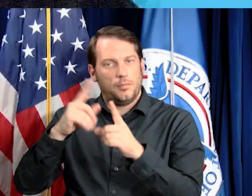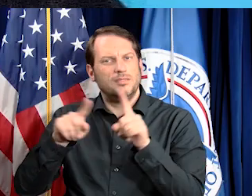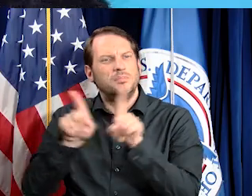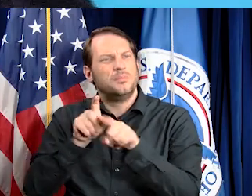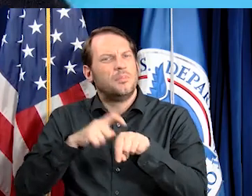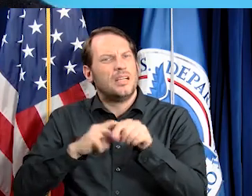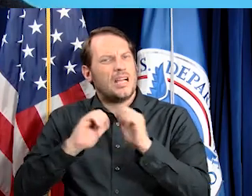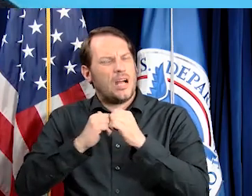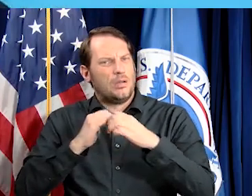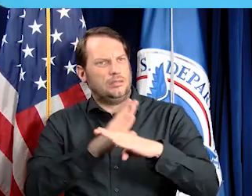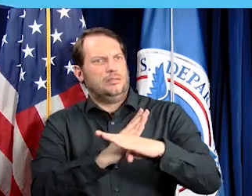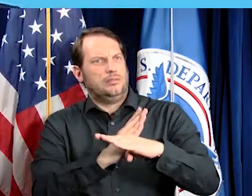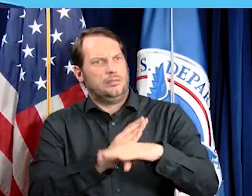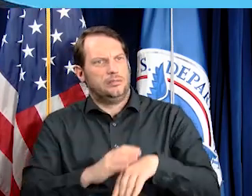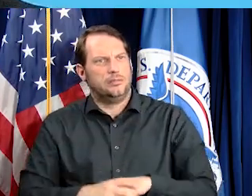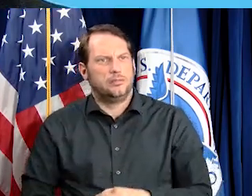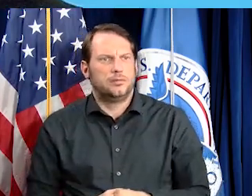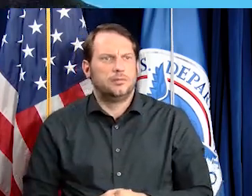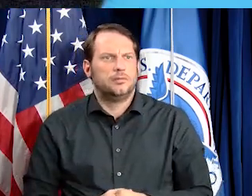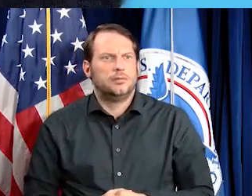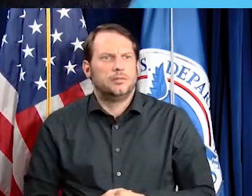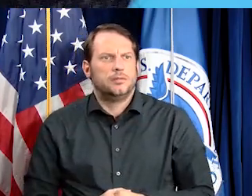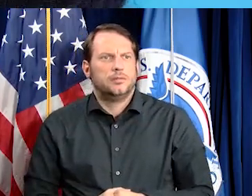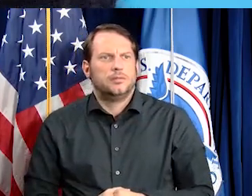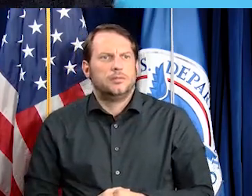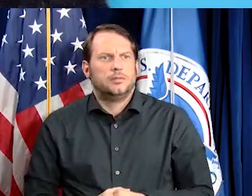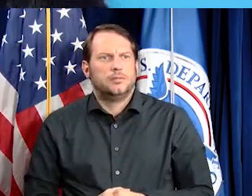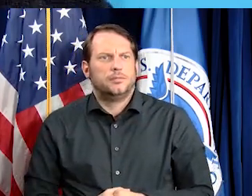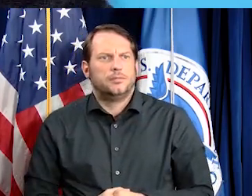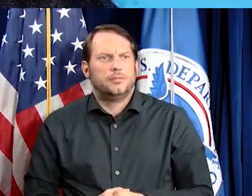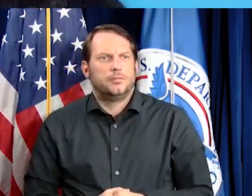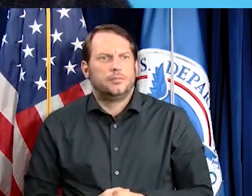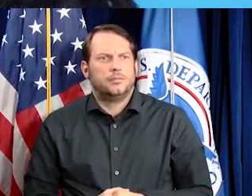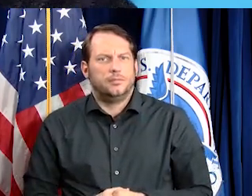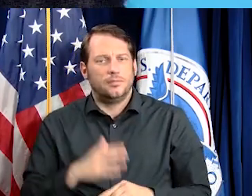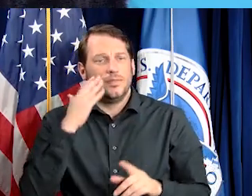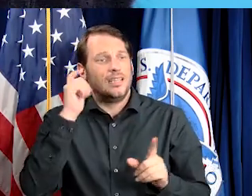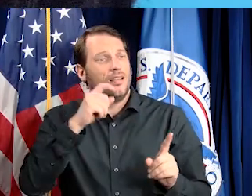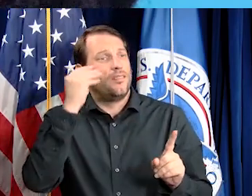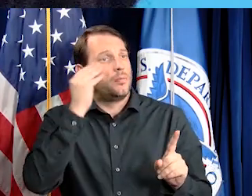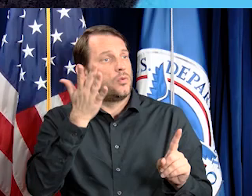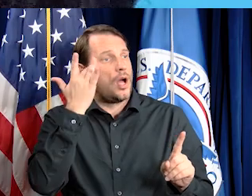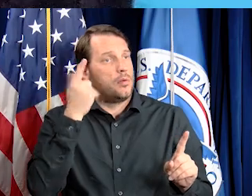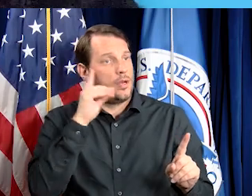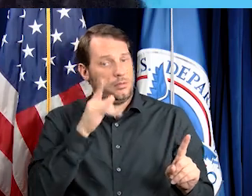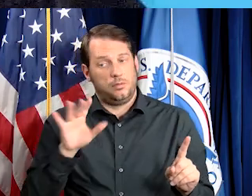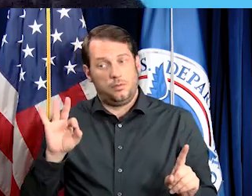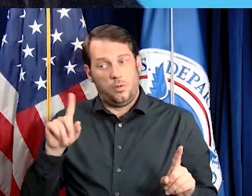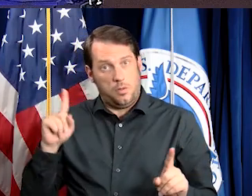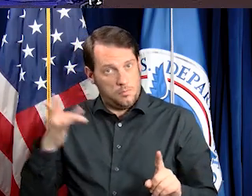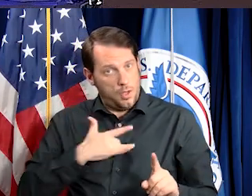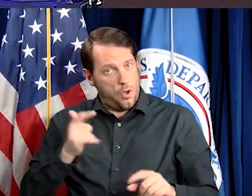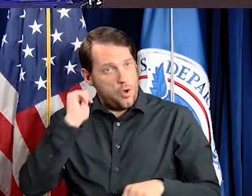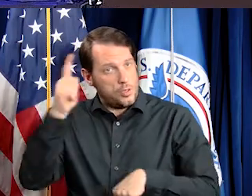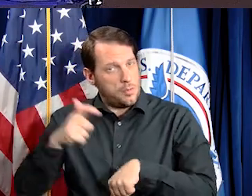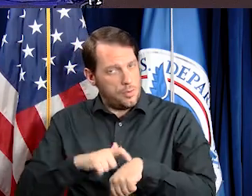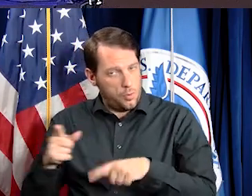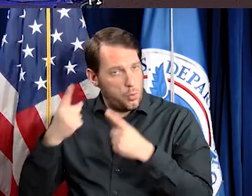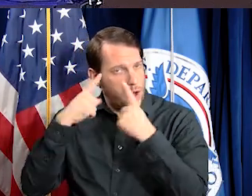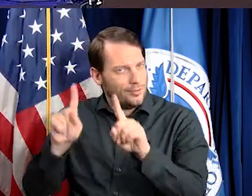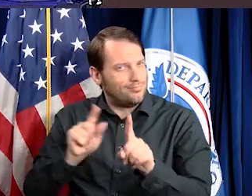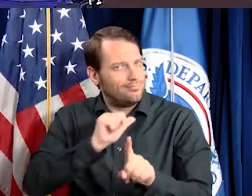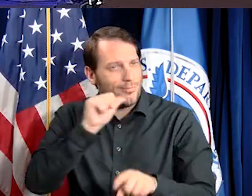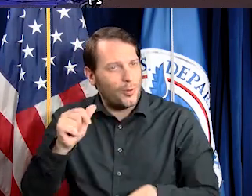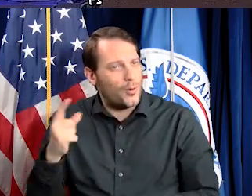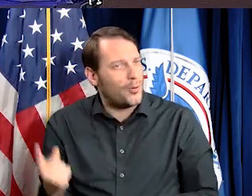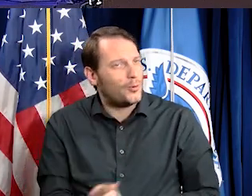available on purpose so that someone can find it, because 911 is not a place where it's working.